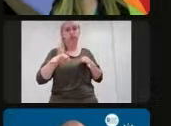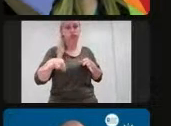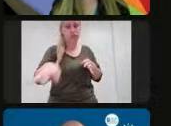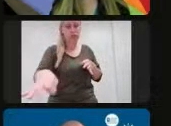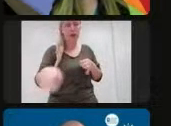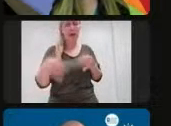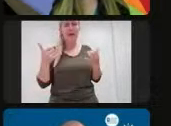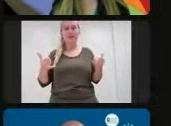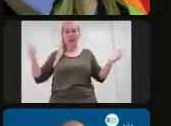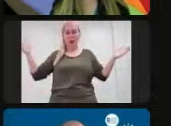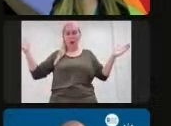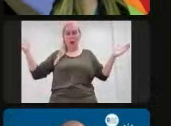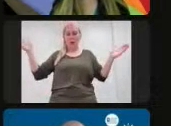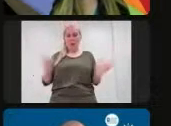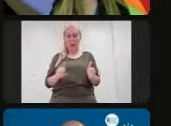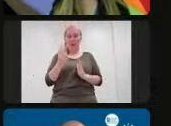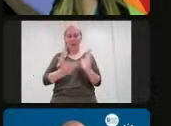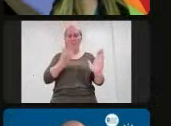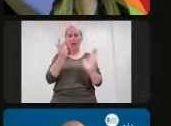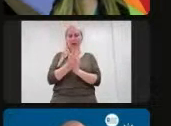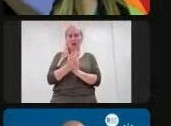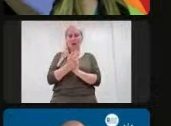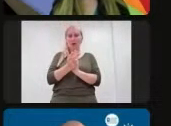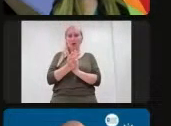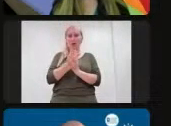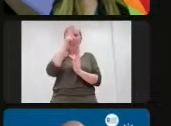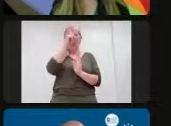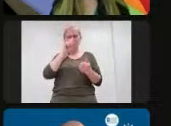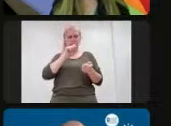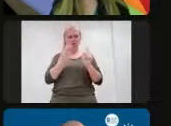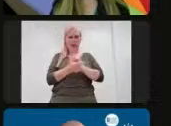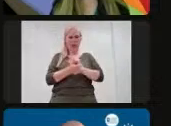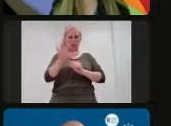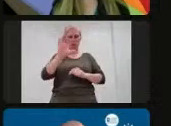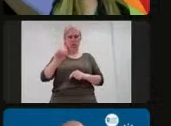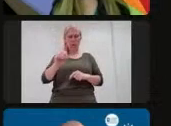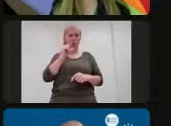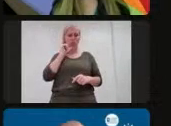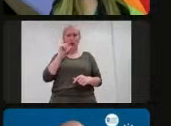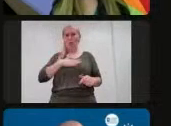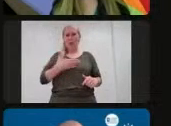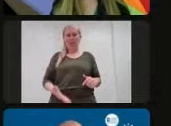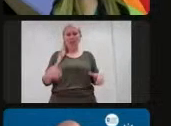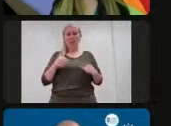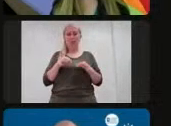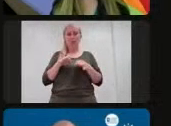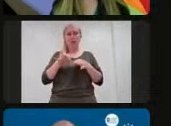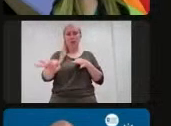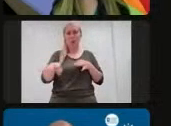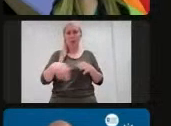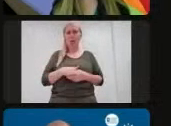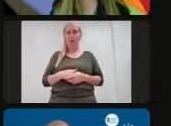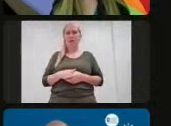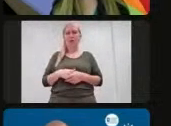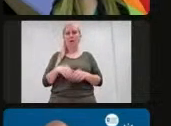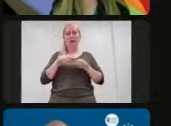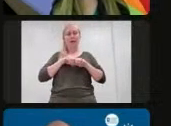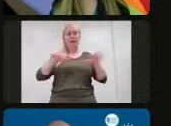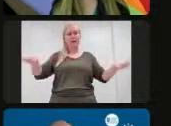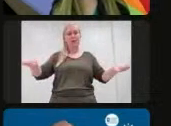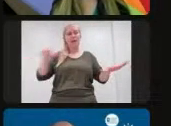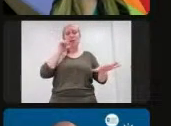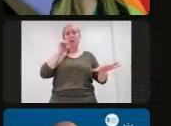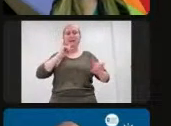to 3 hours, saying some translation company won't be willing to do more than that. So then the emails don't get answered. Then